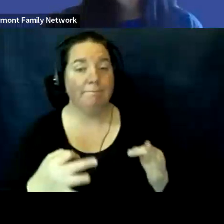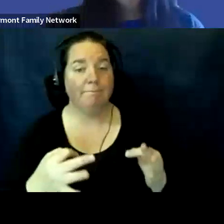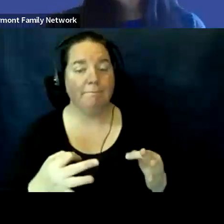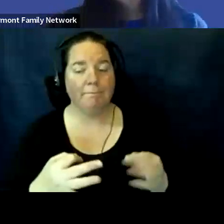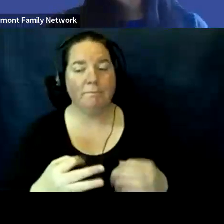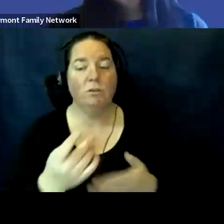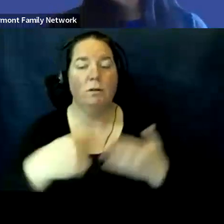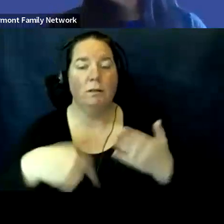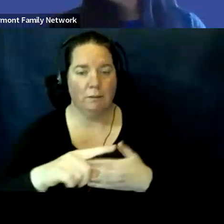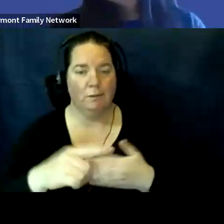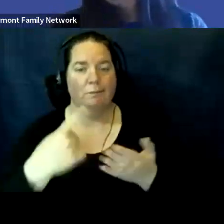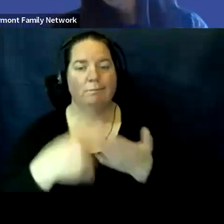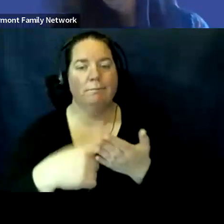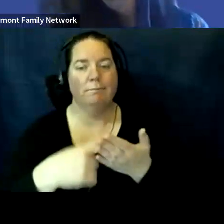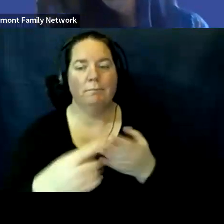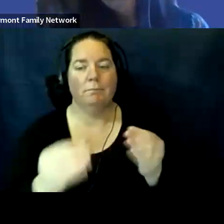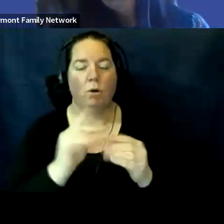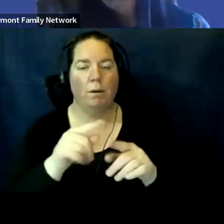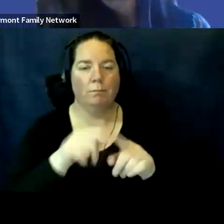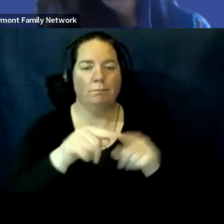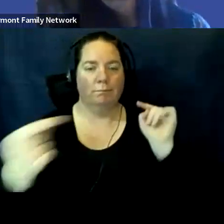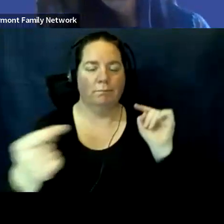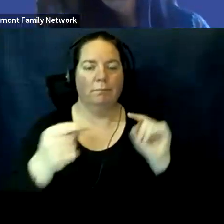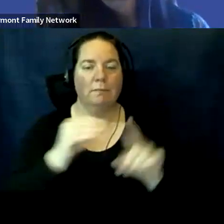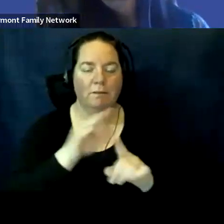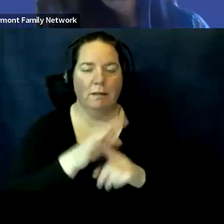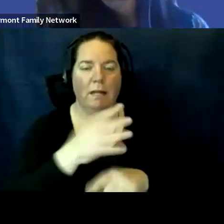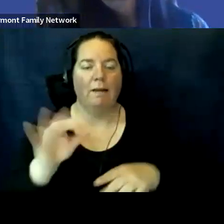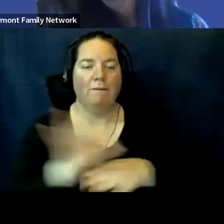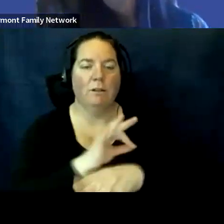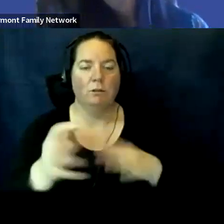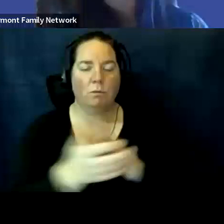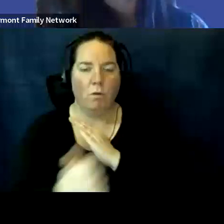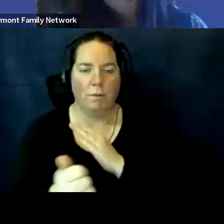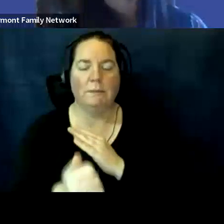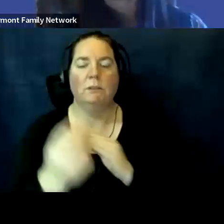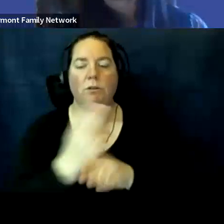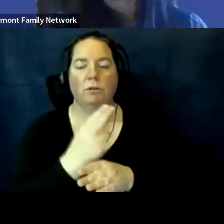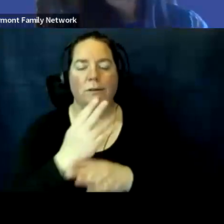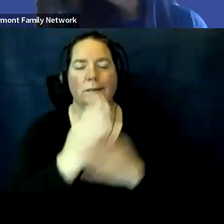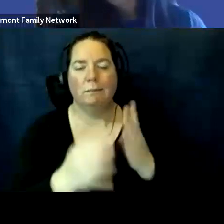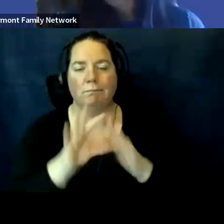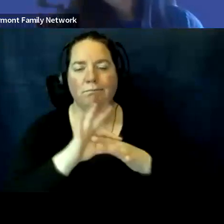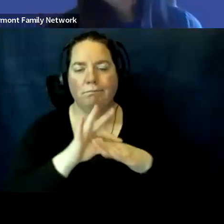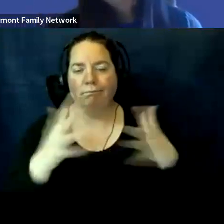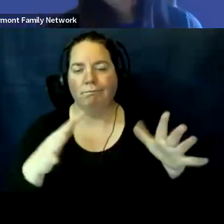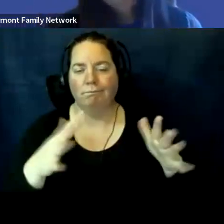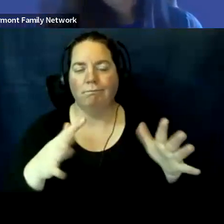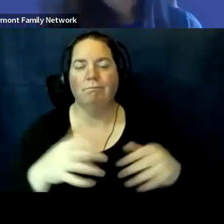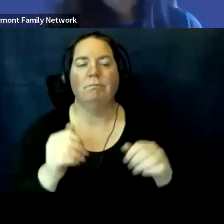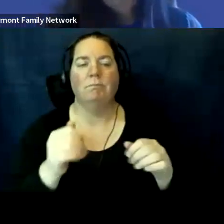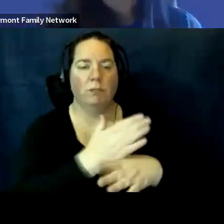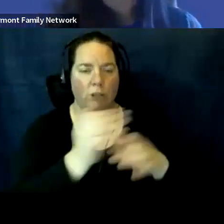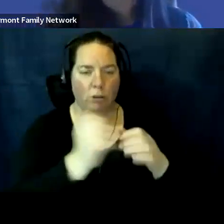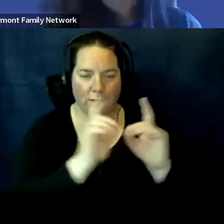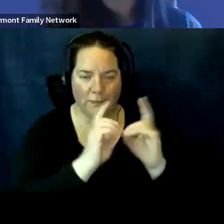next week, we're going to talk a little bit more about adverse effect and functional performance, again, using some of the content that we've already shared with districts, and then also